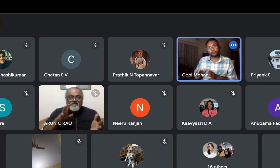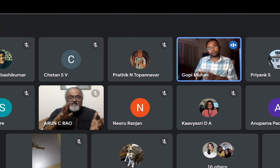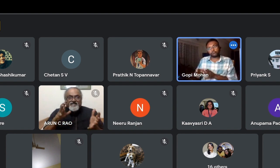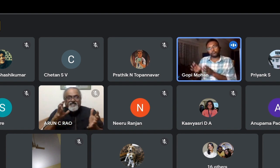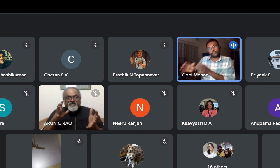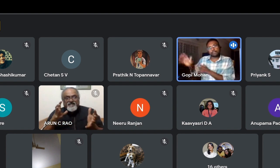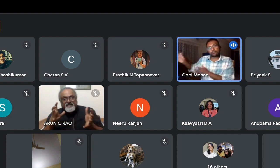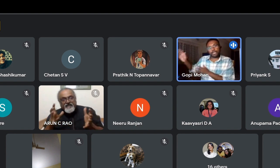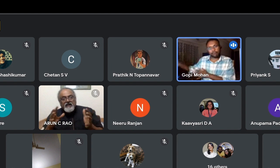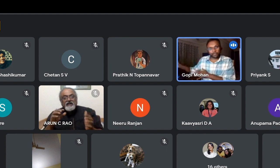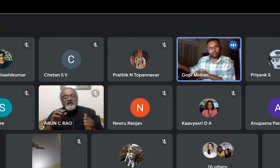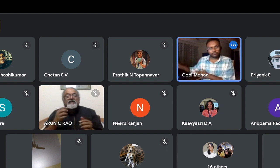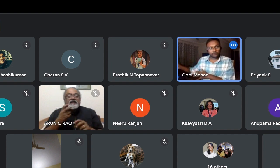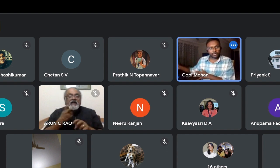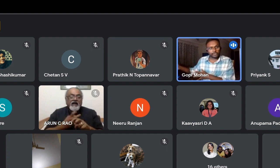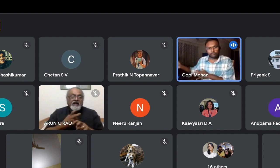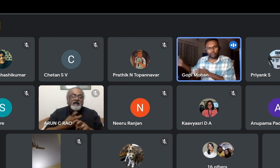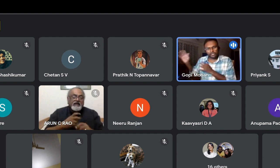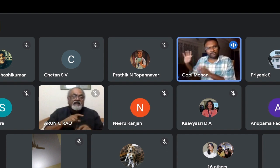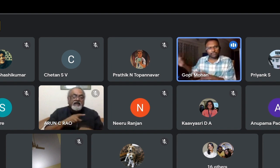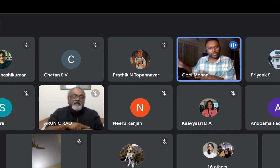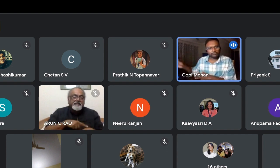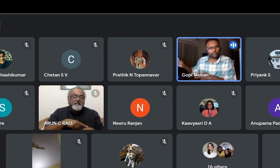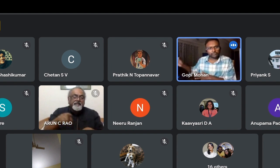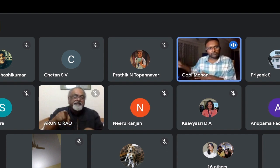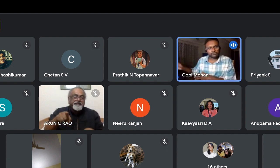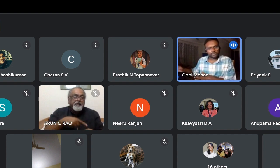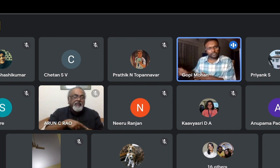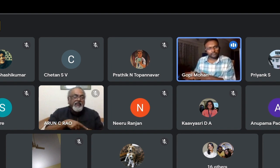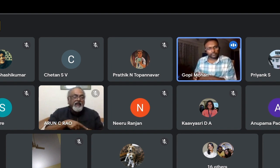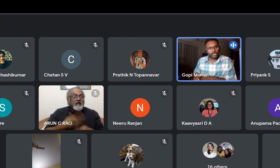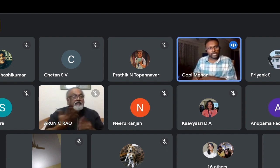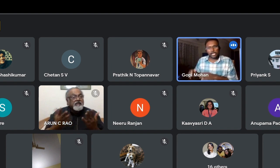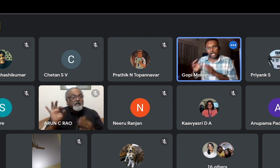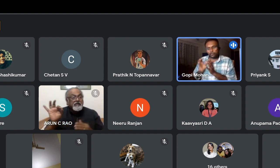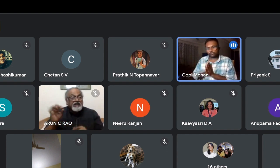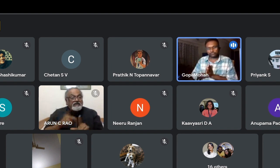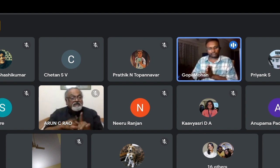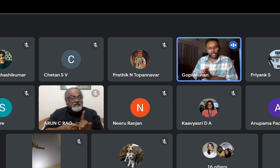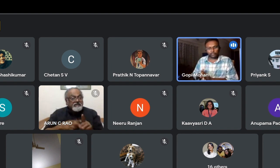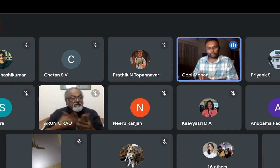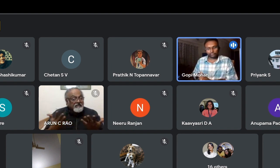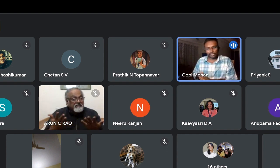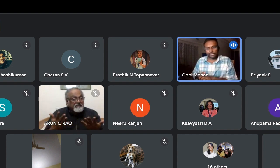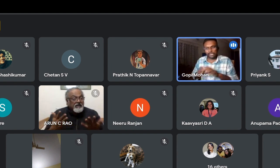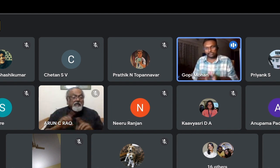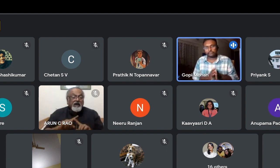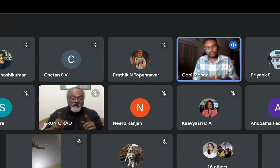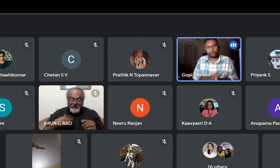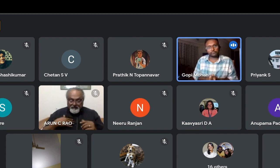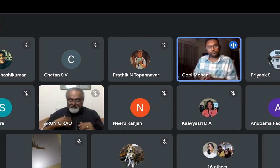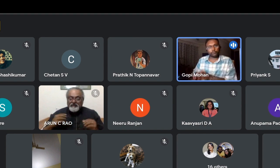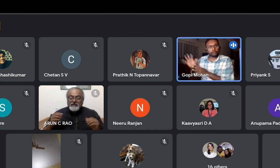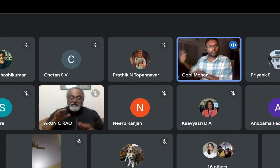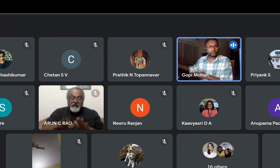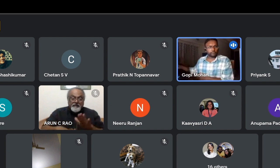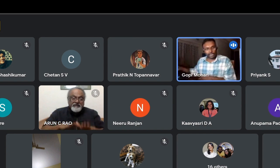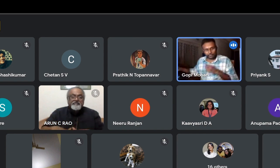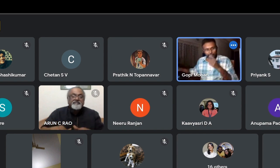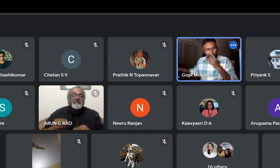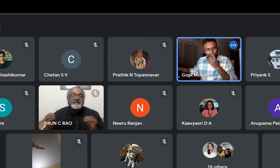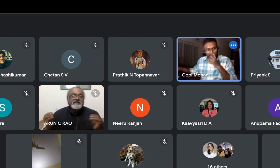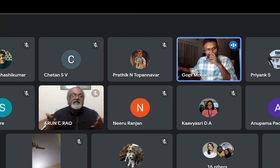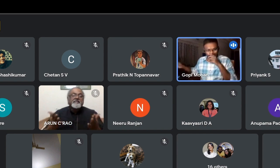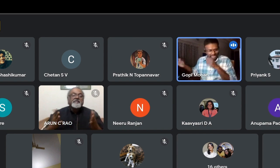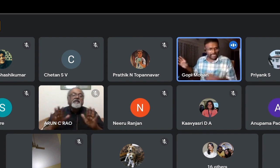path for that to happen. Right? It might have taken 50, 60 years, but I laid the stepping stone for that to